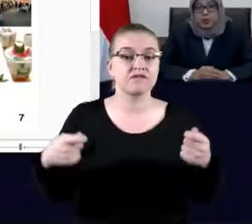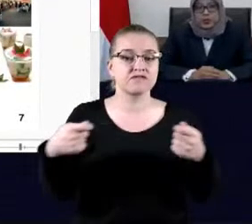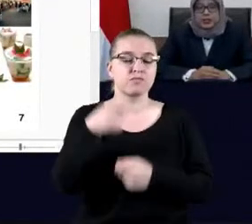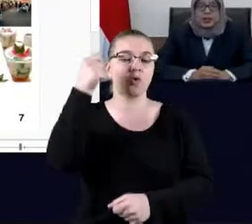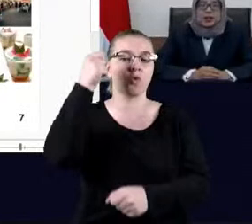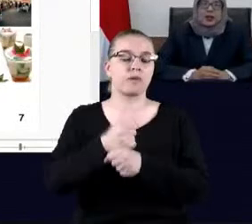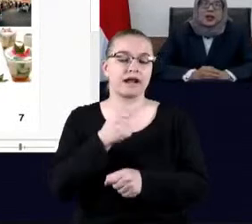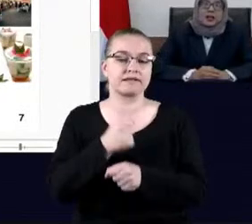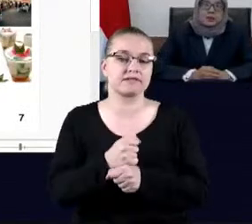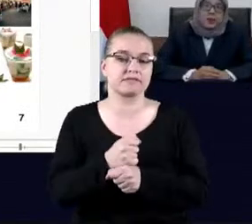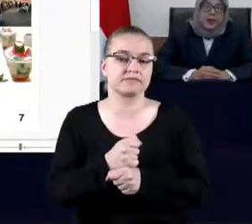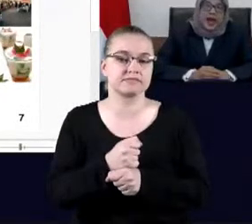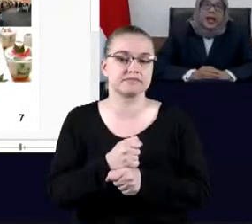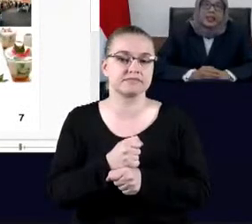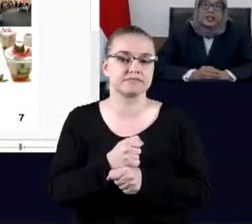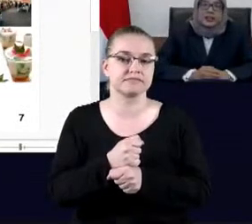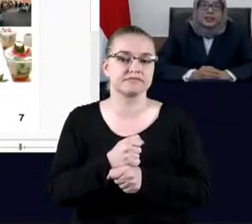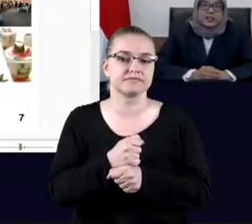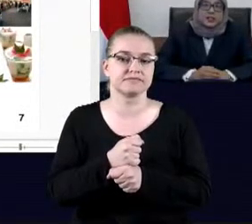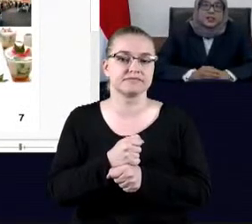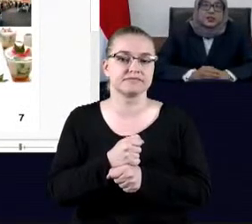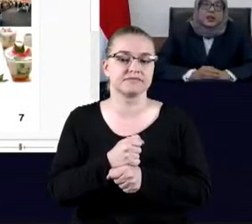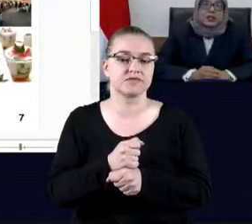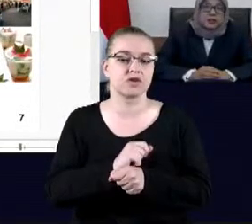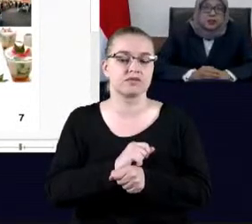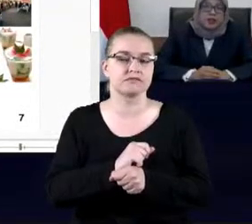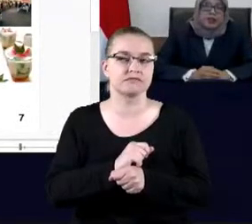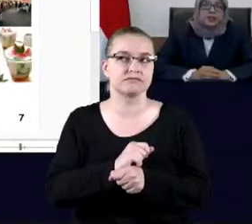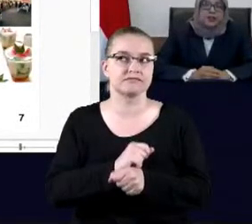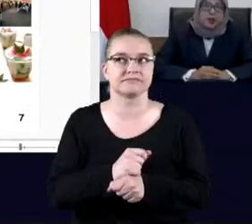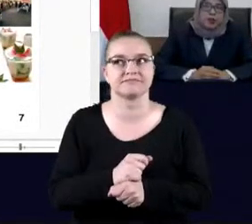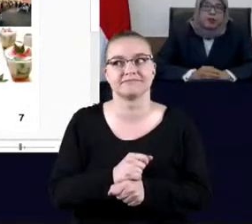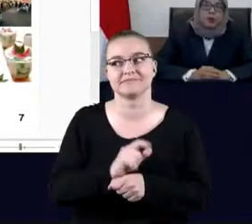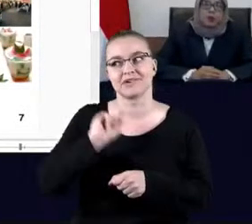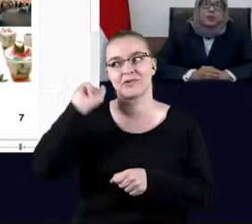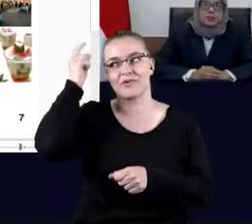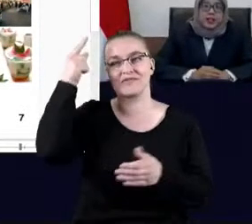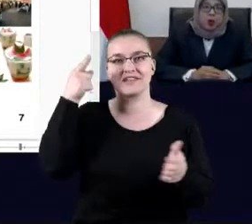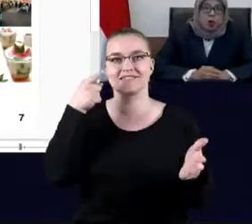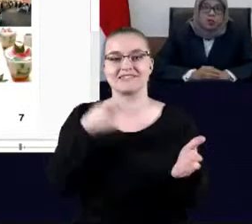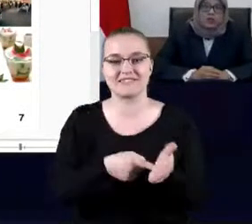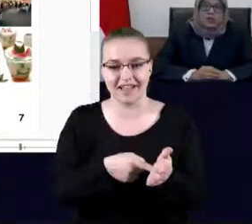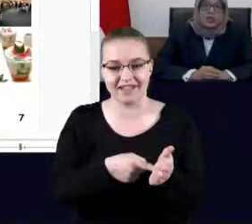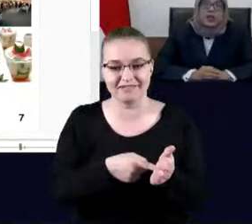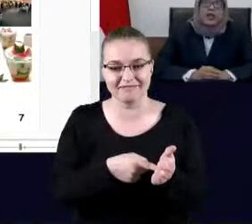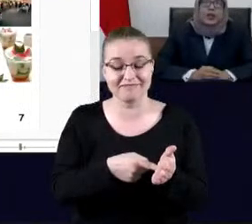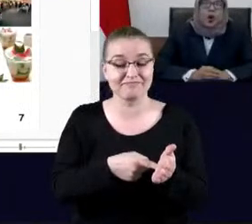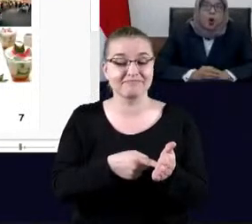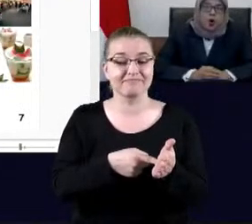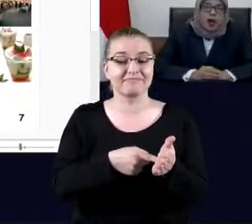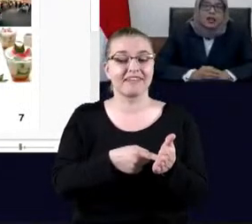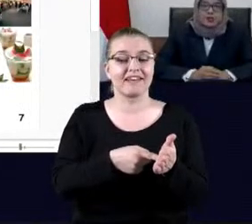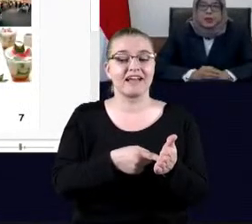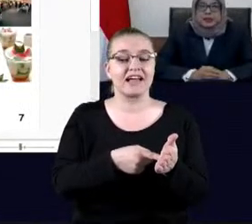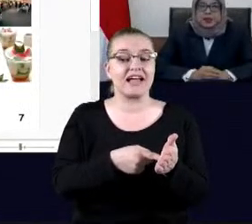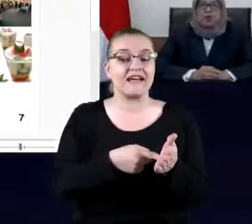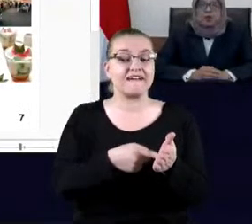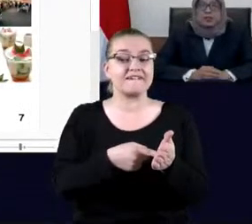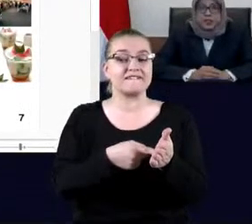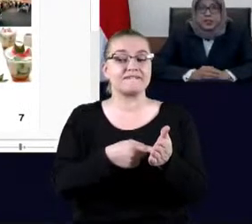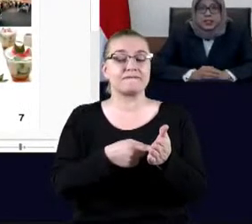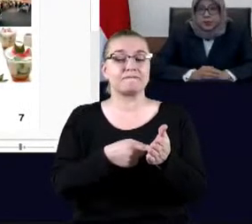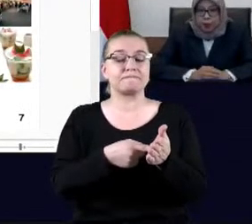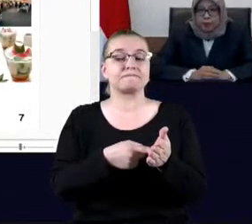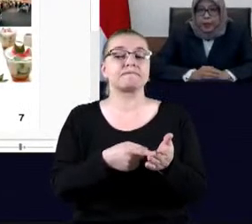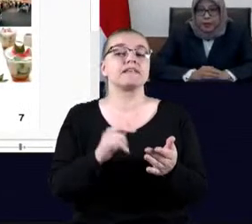development approach. The main idea is to actively involve urban stakeholders in all aspects